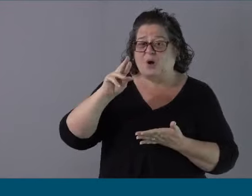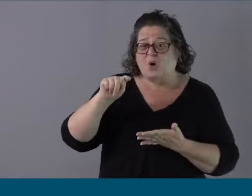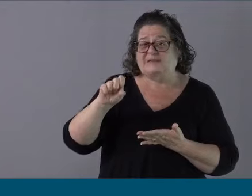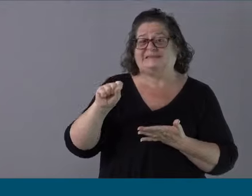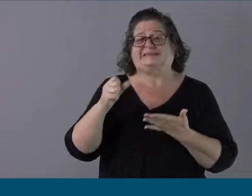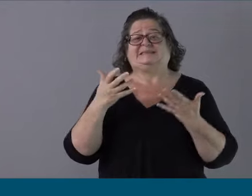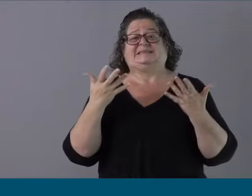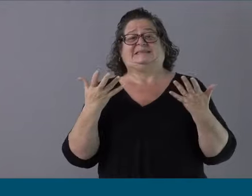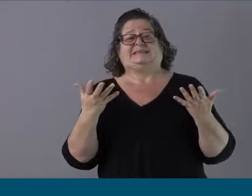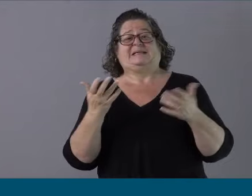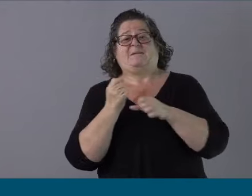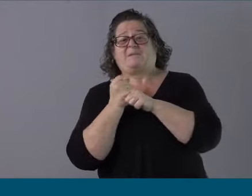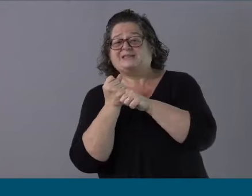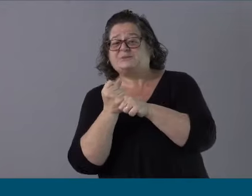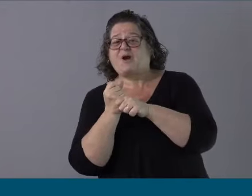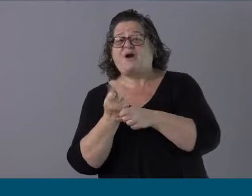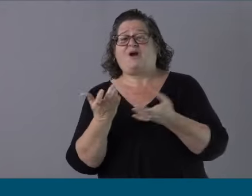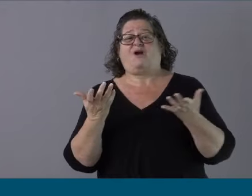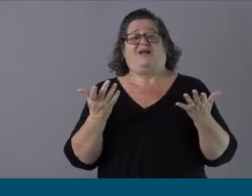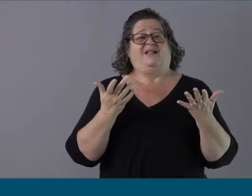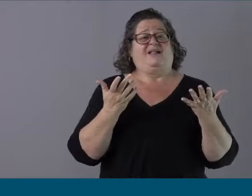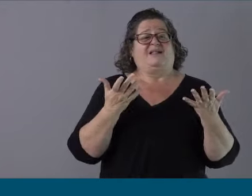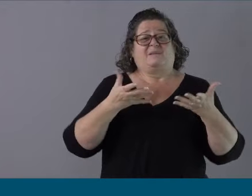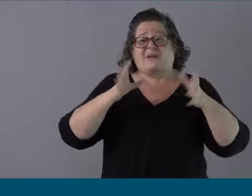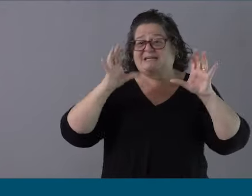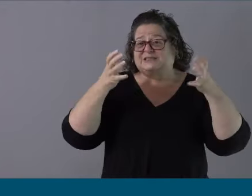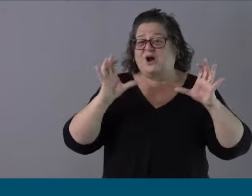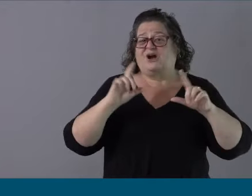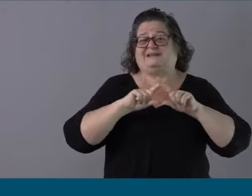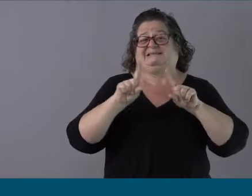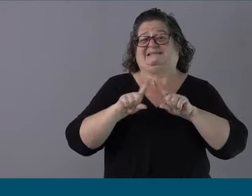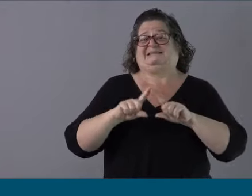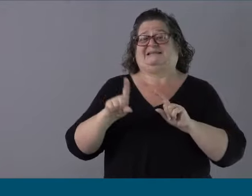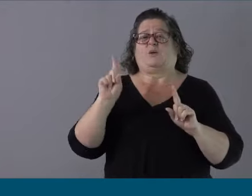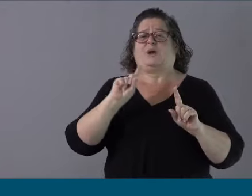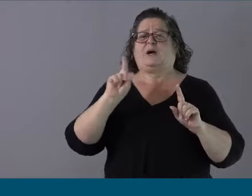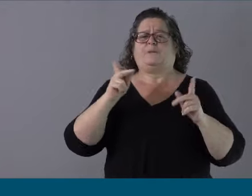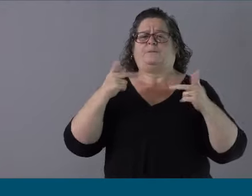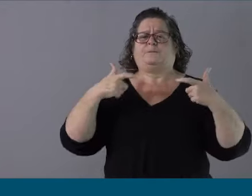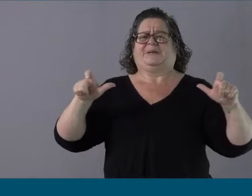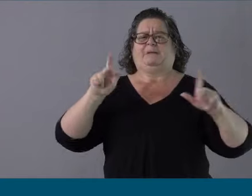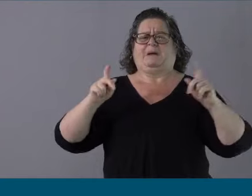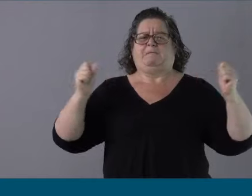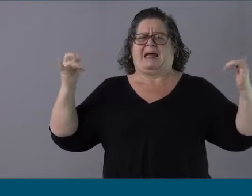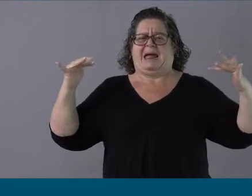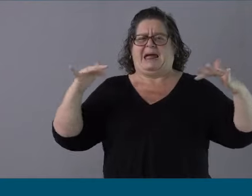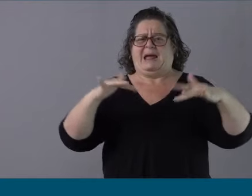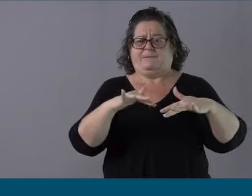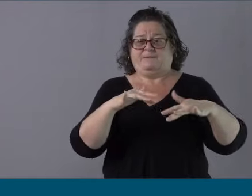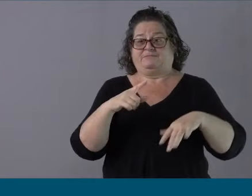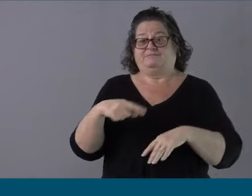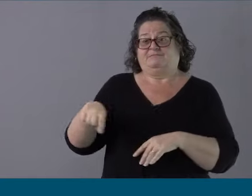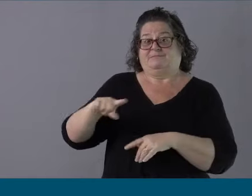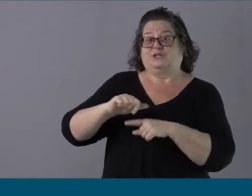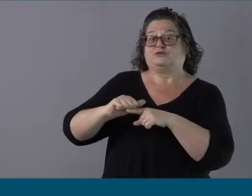be preparing to play and compete, but that does not at this time include